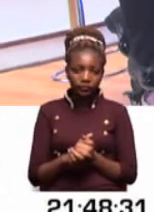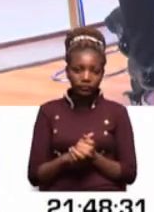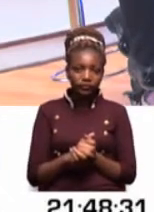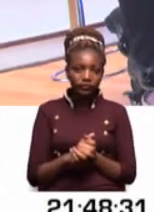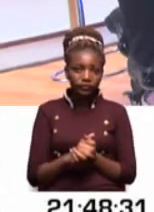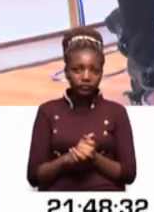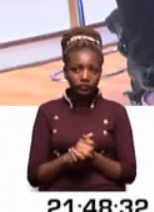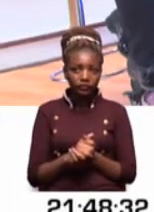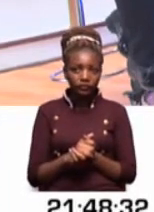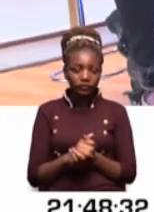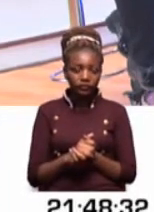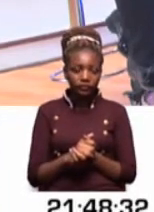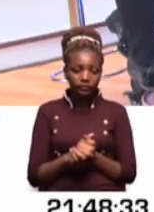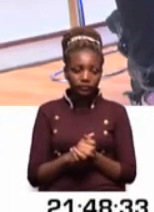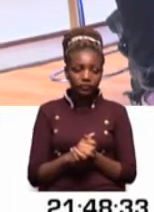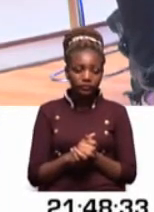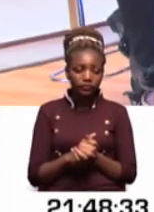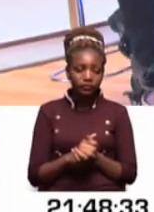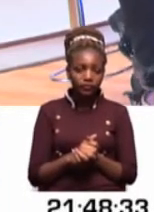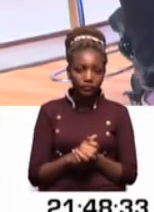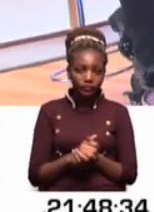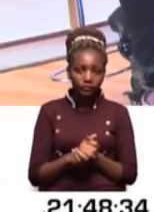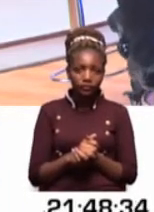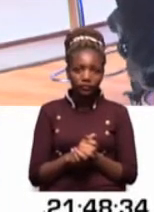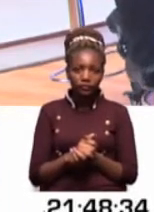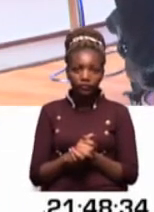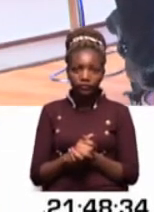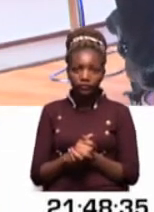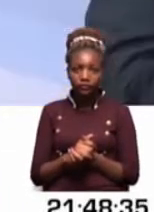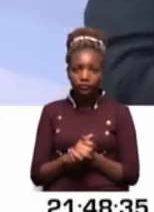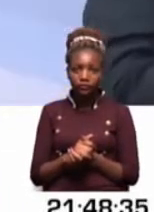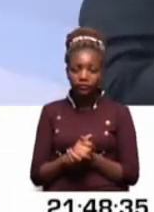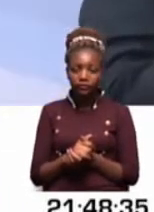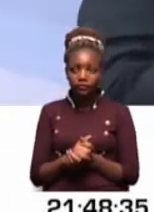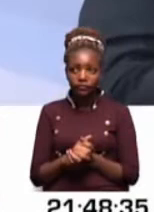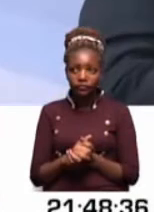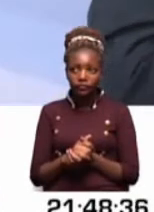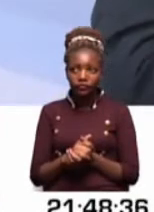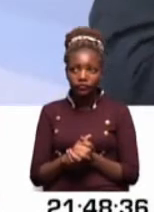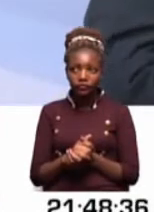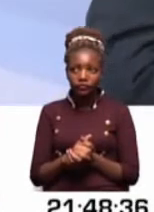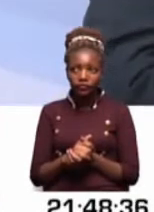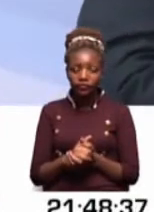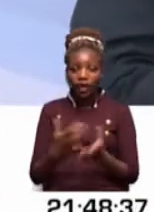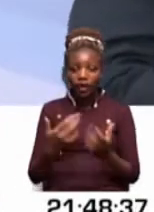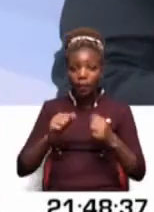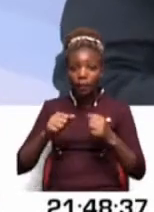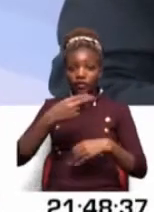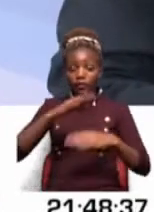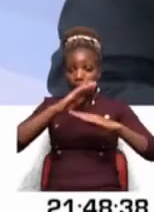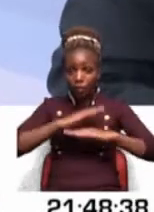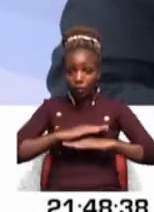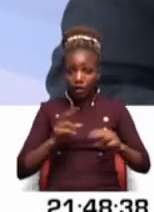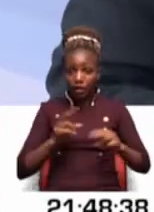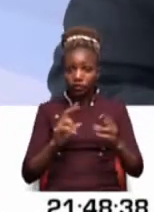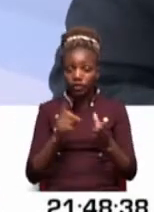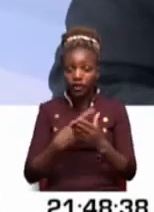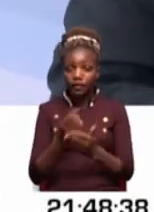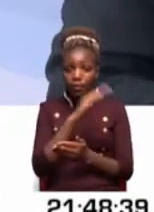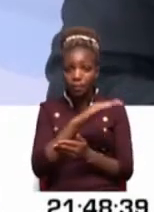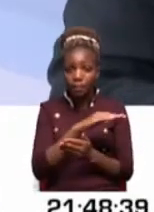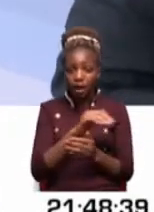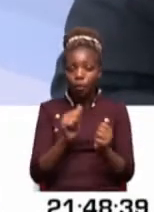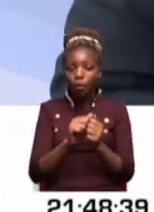describe. No, they are the reality. Hold on that. The numbers will back me up. Hold on that thought. It's time for us to take a short break here on Spotlight. We still have a lot